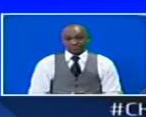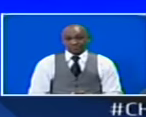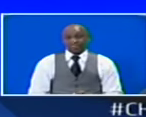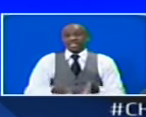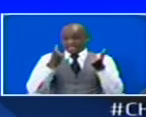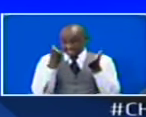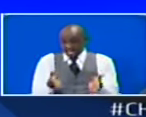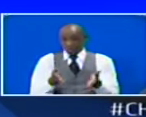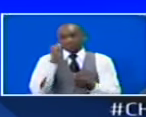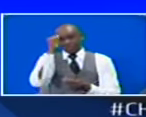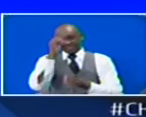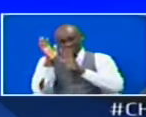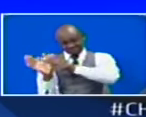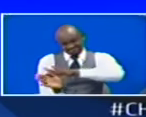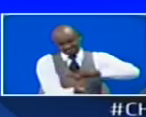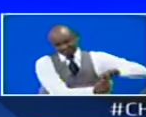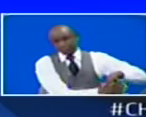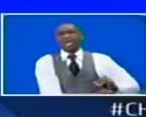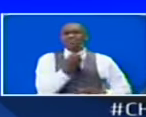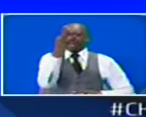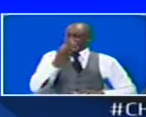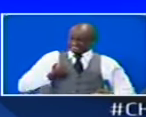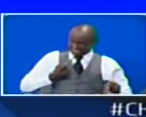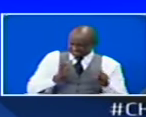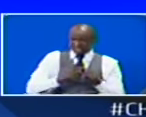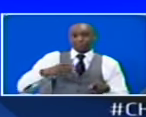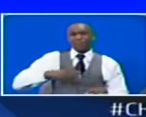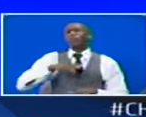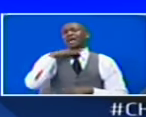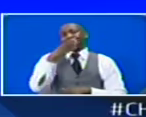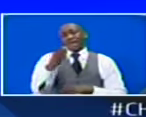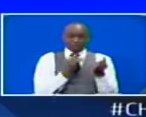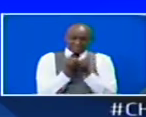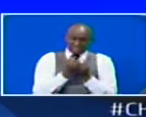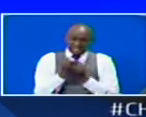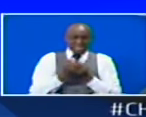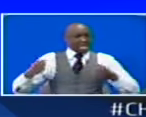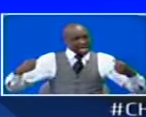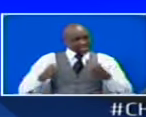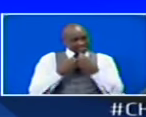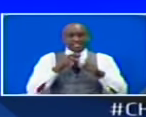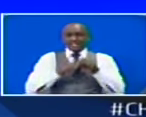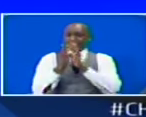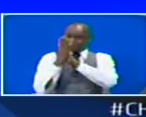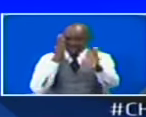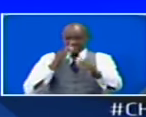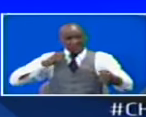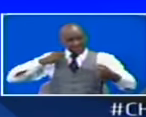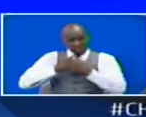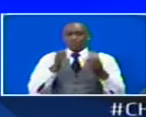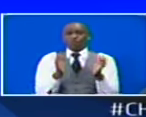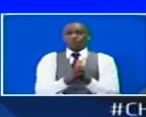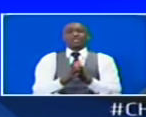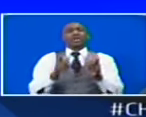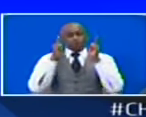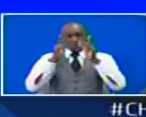All right, now away from politics, three sisters were among the people killed in Saturday's crash when a bus collided head-on with